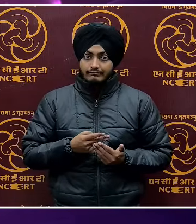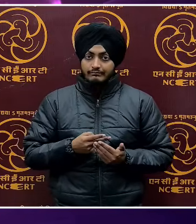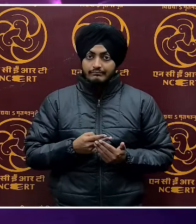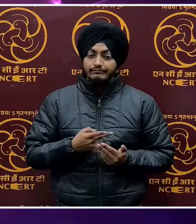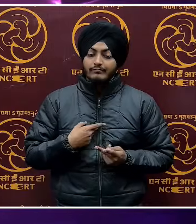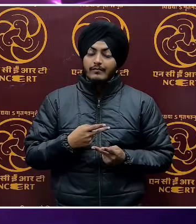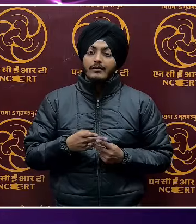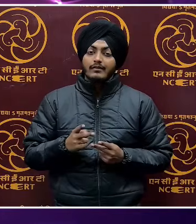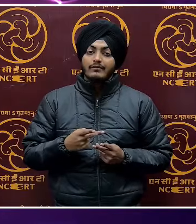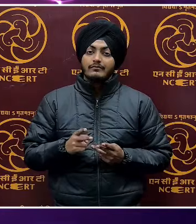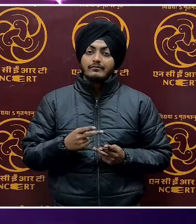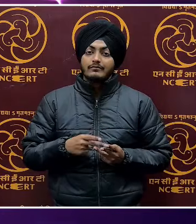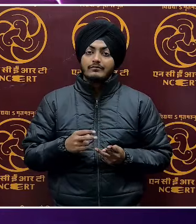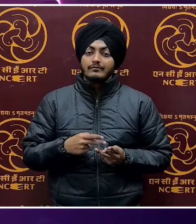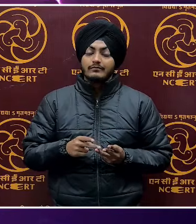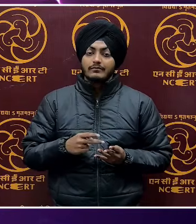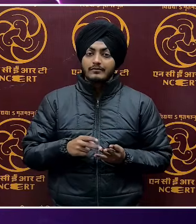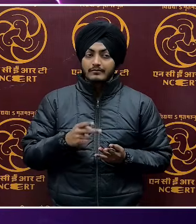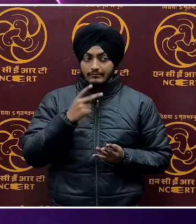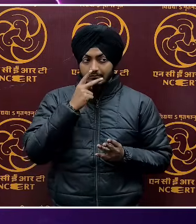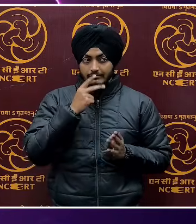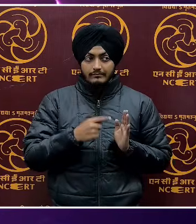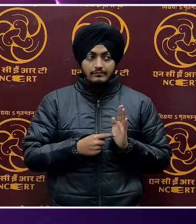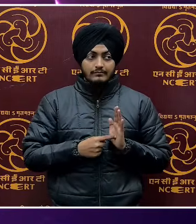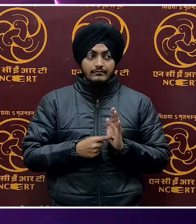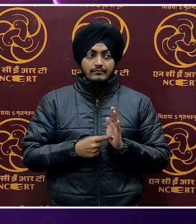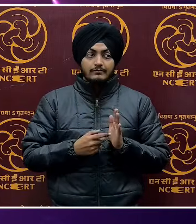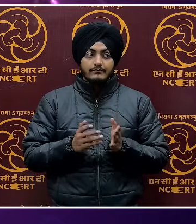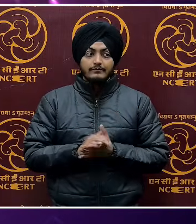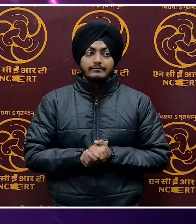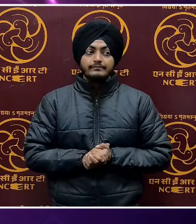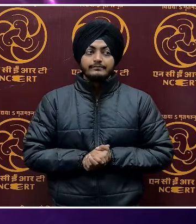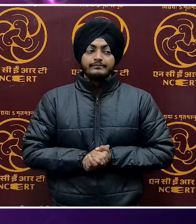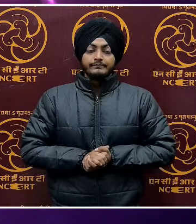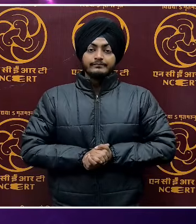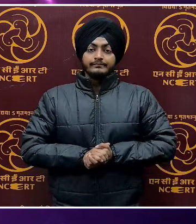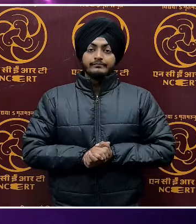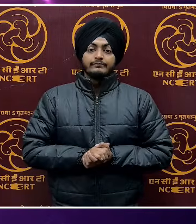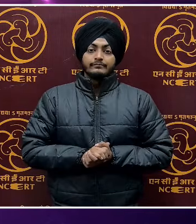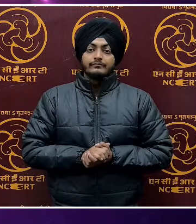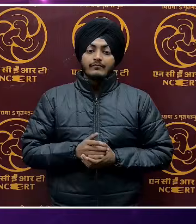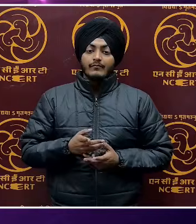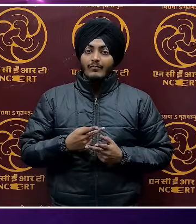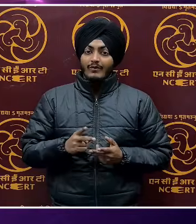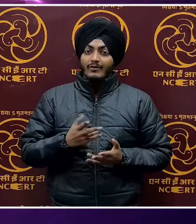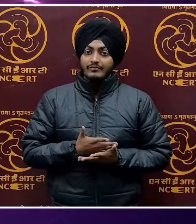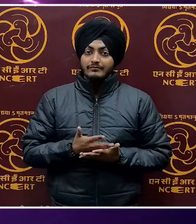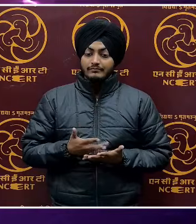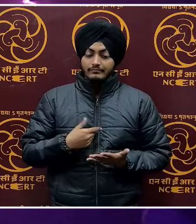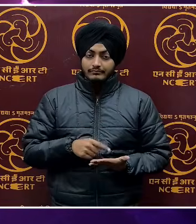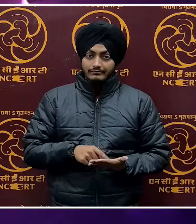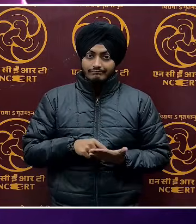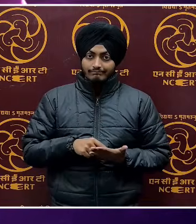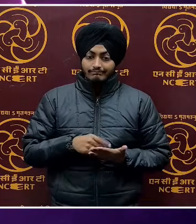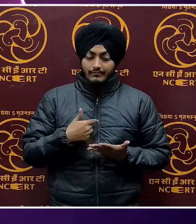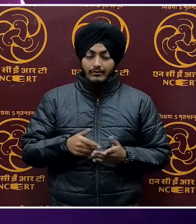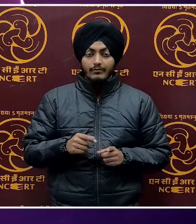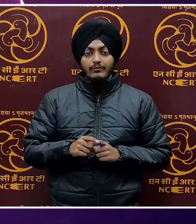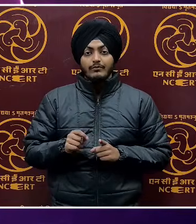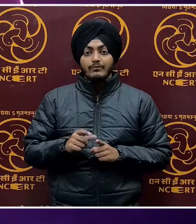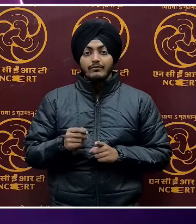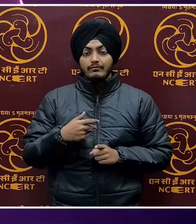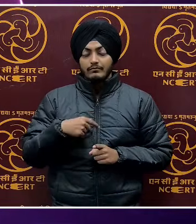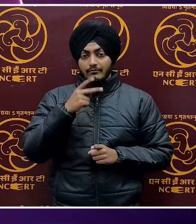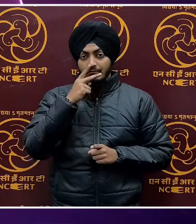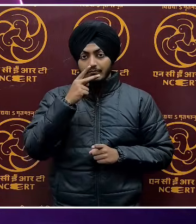certain boxes here, and in it something is written. Yeah. Right. All these things are here. Now, what we have to do, we have